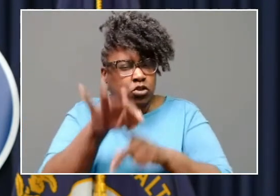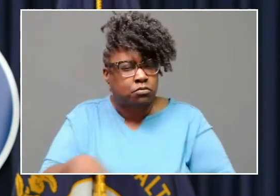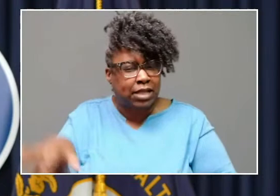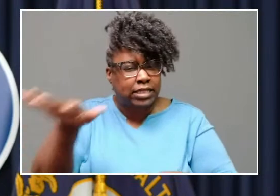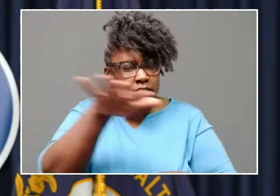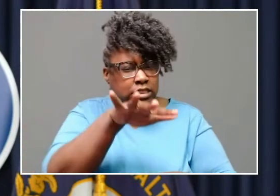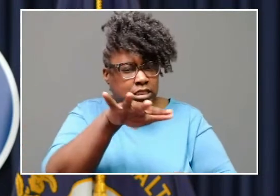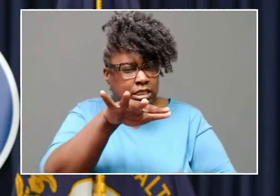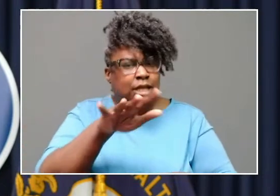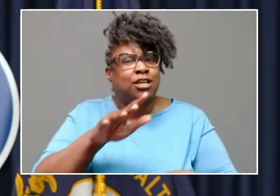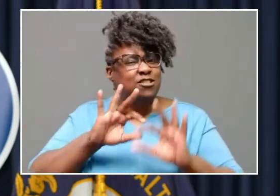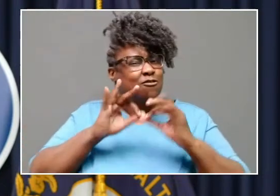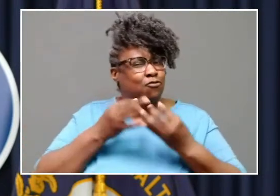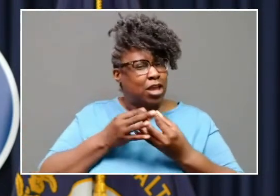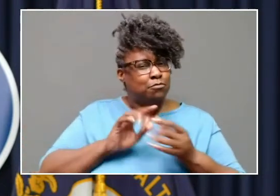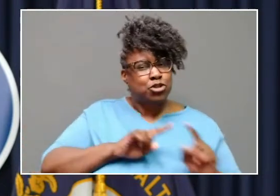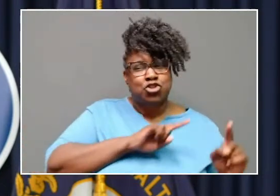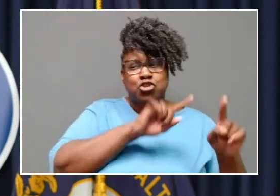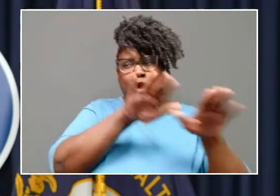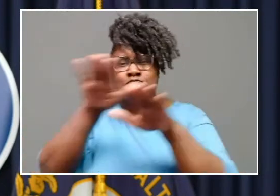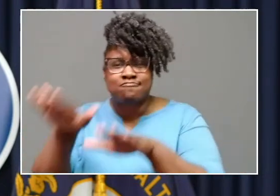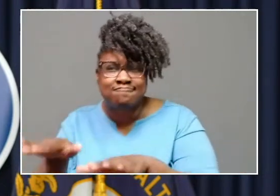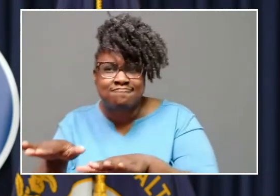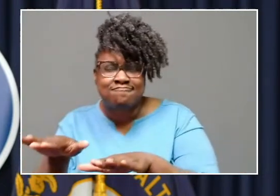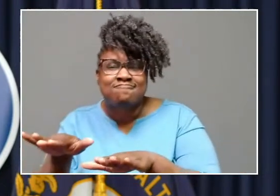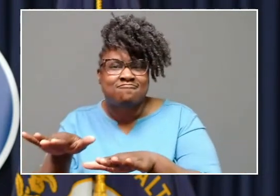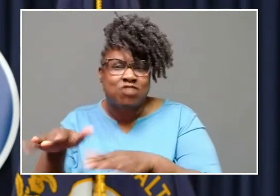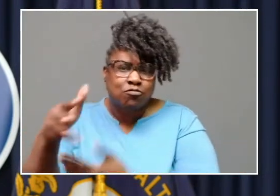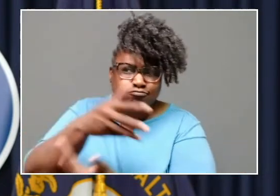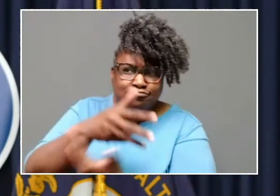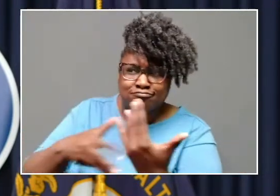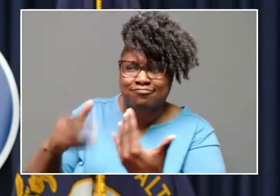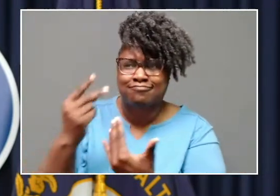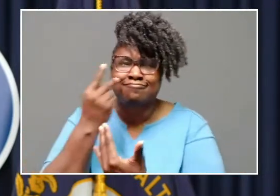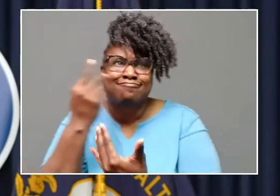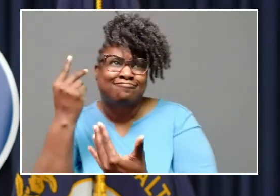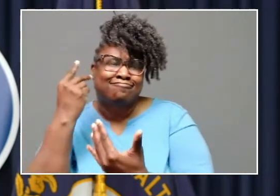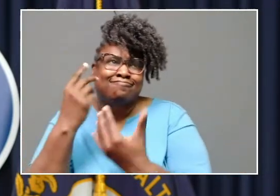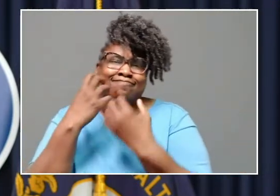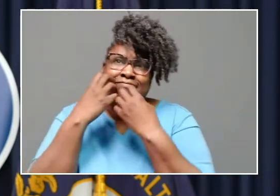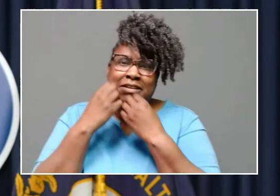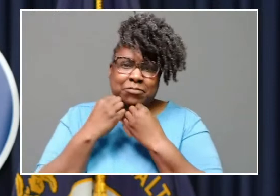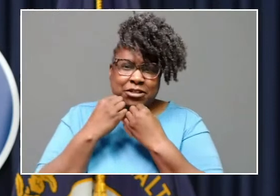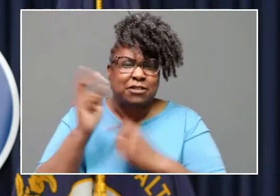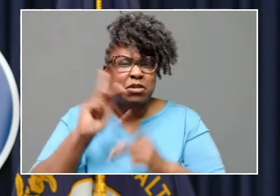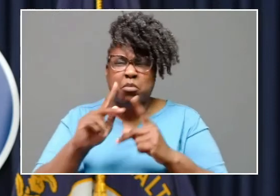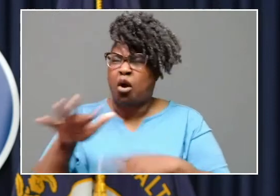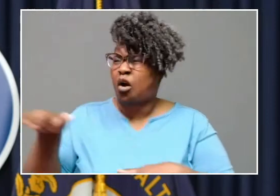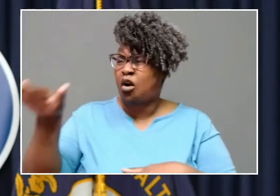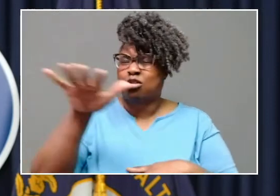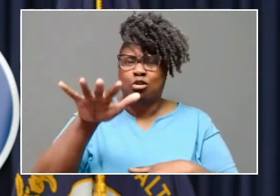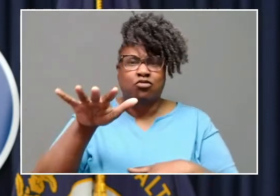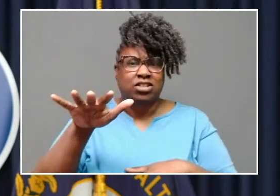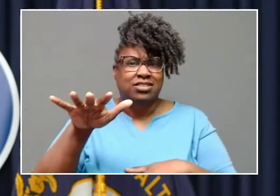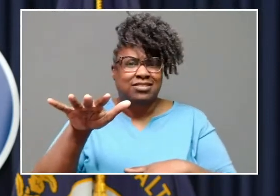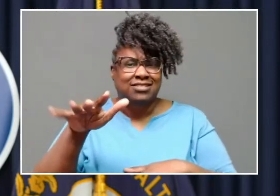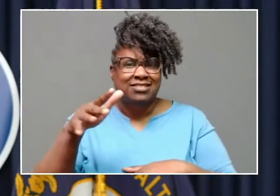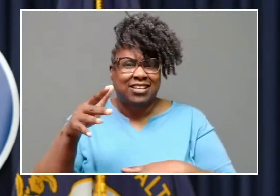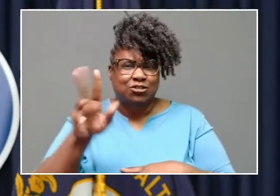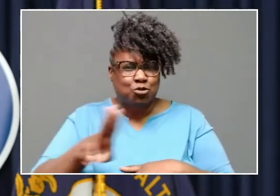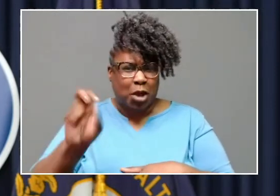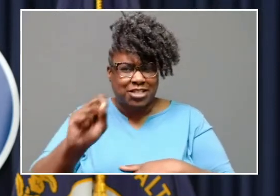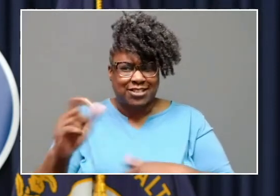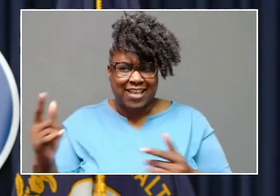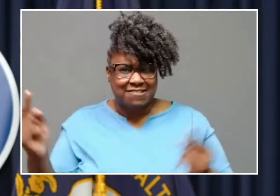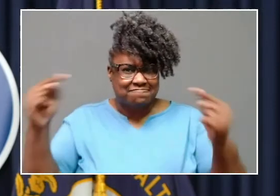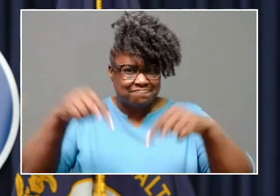with their families and that bring people from all over the country to see us here in Kentucky. All right, we've